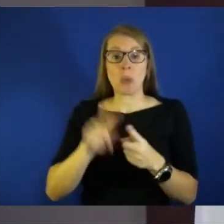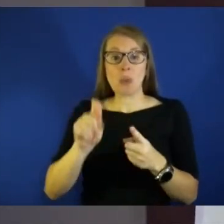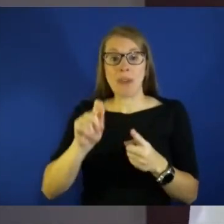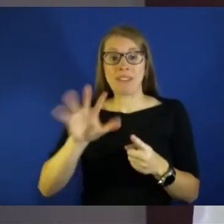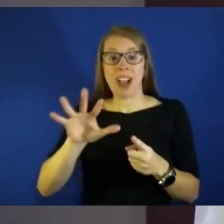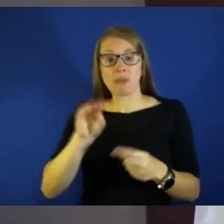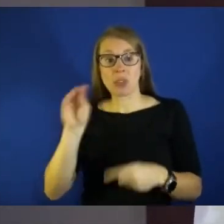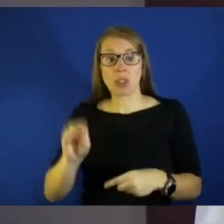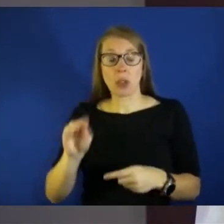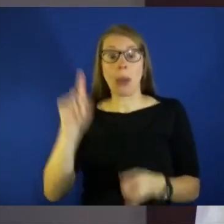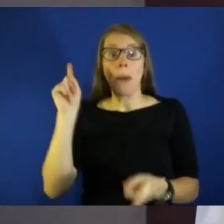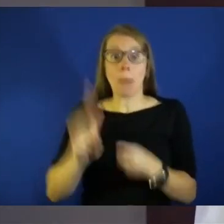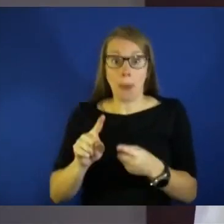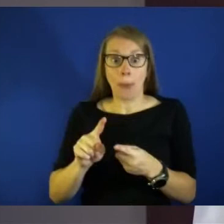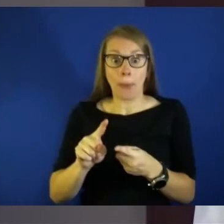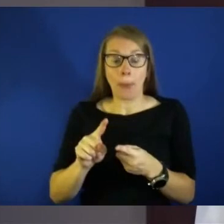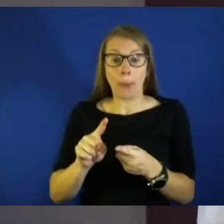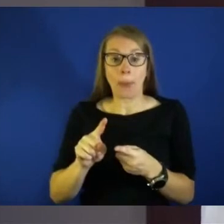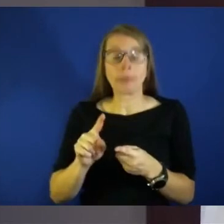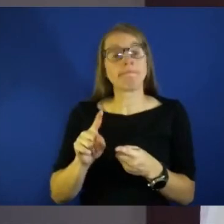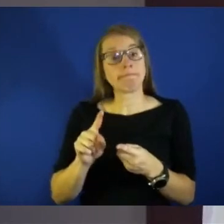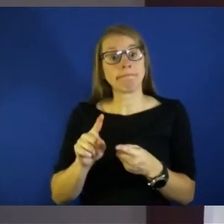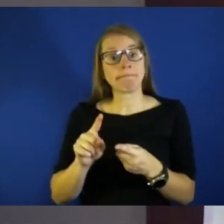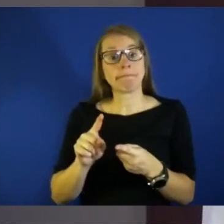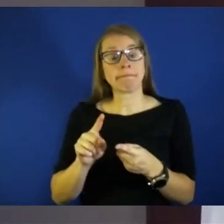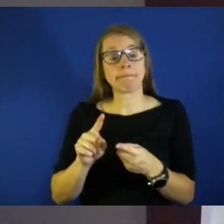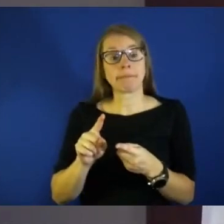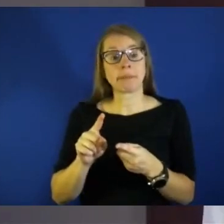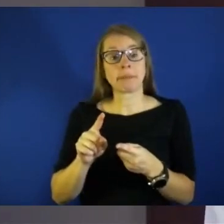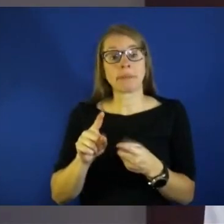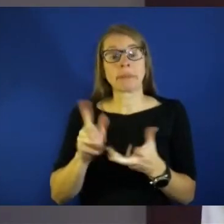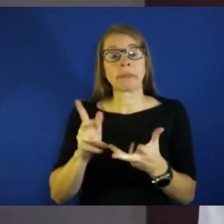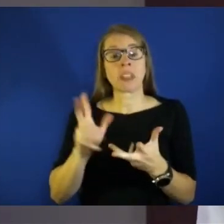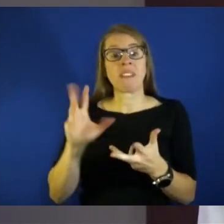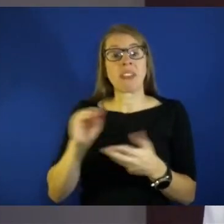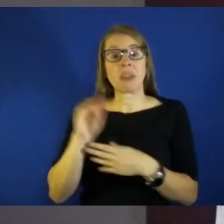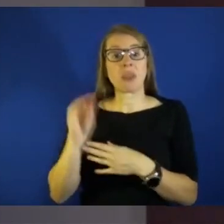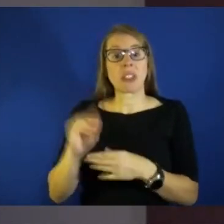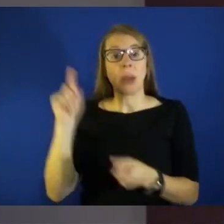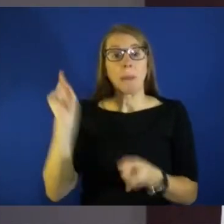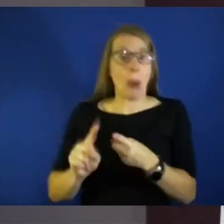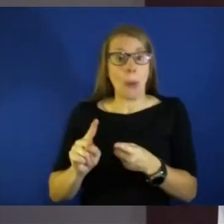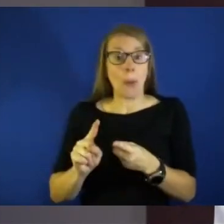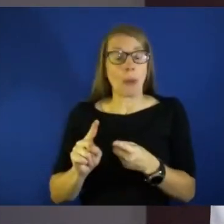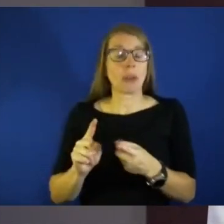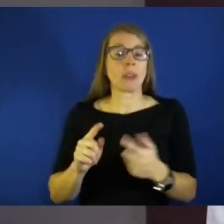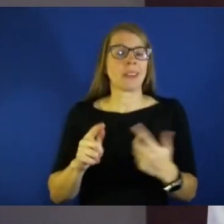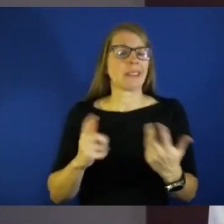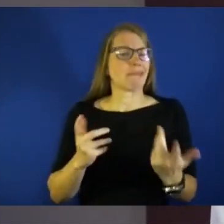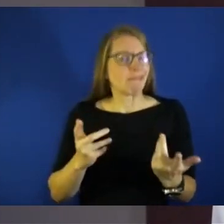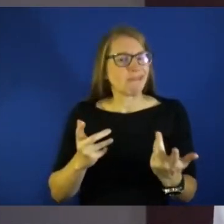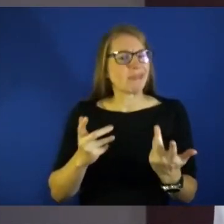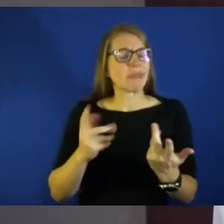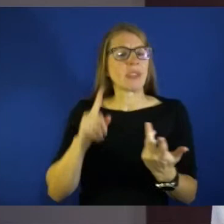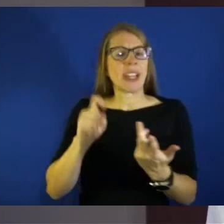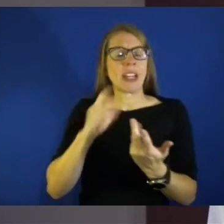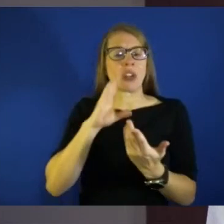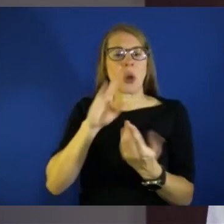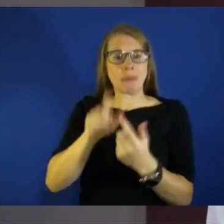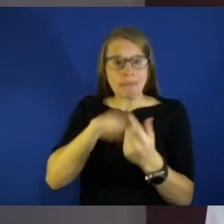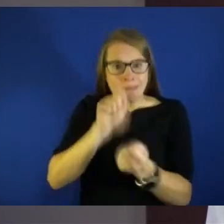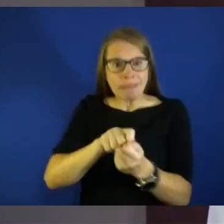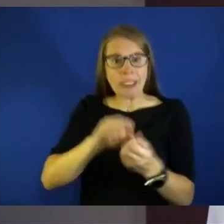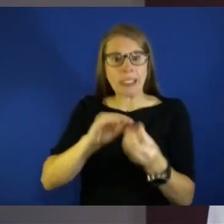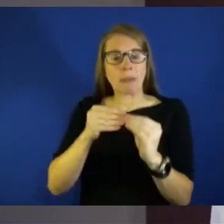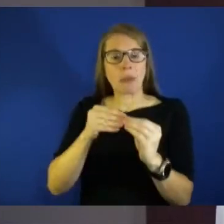big relative drop. Mm-hmm. That they can claim a 50% drop in that case. But we need to see the absolute numbers to truly understand what that